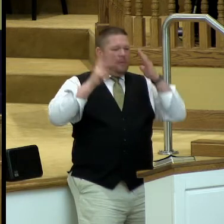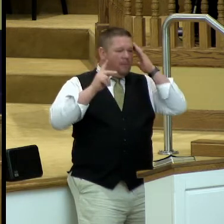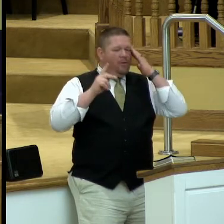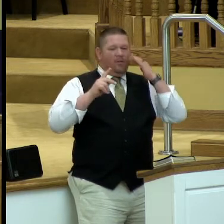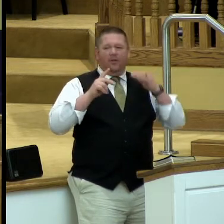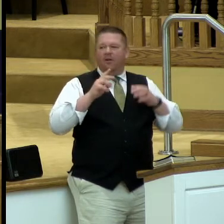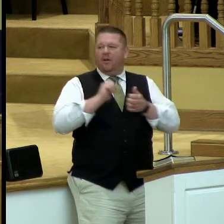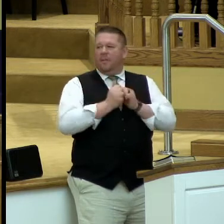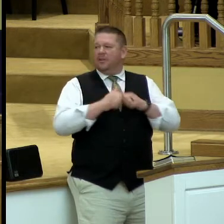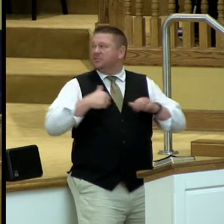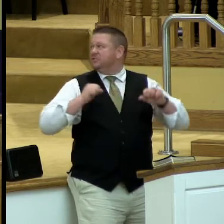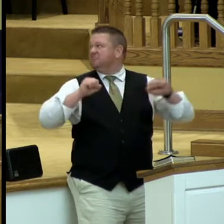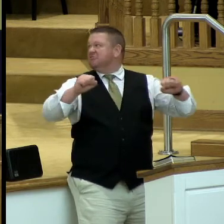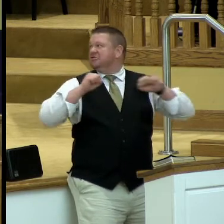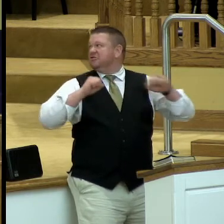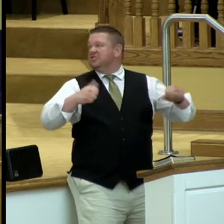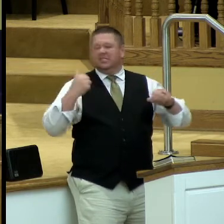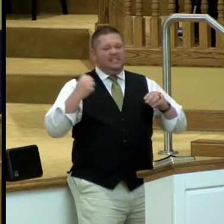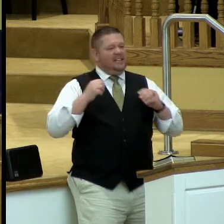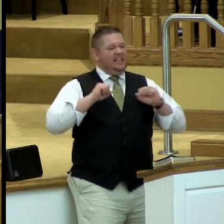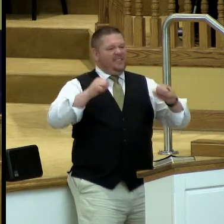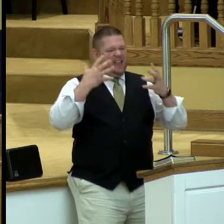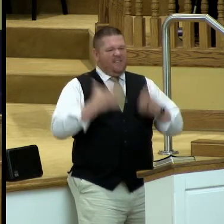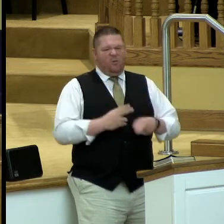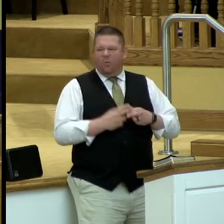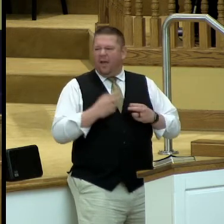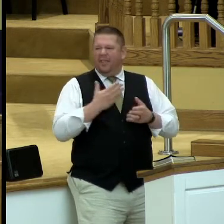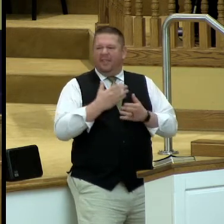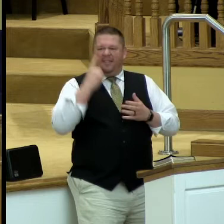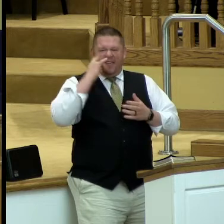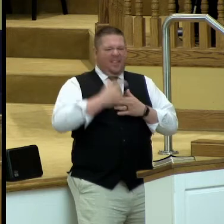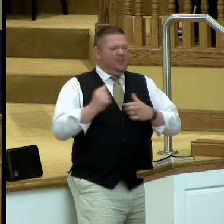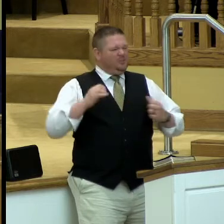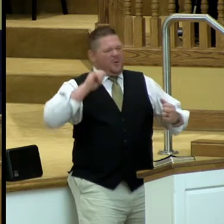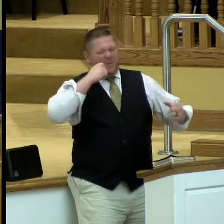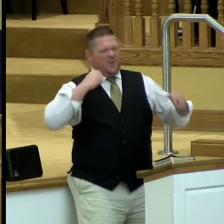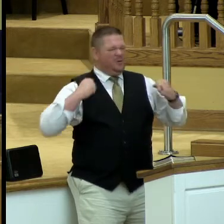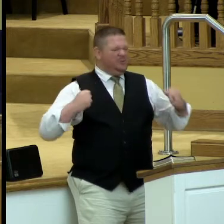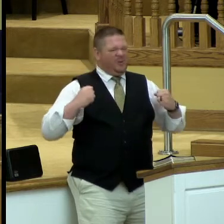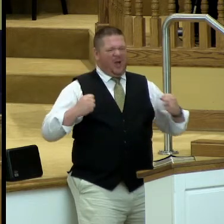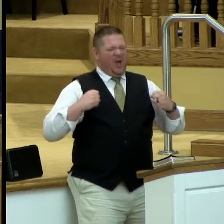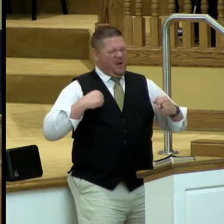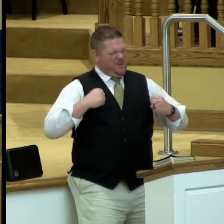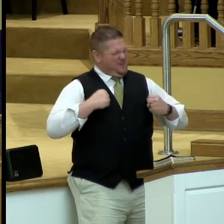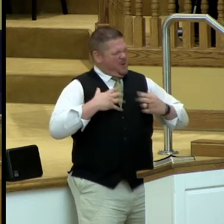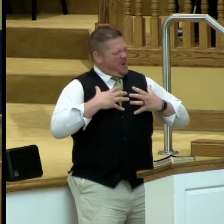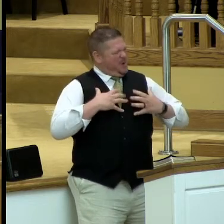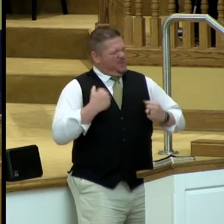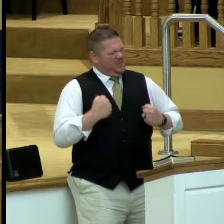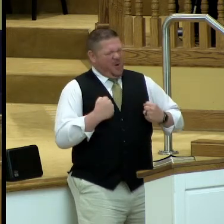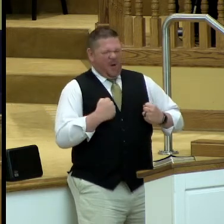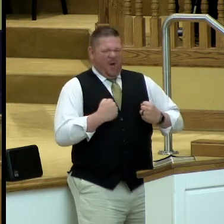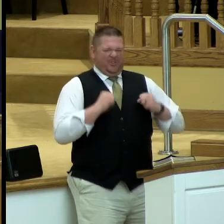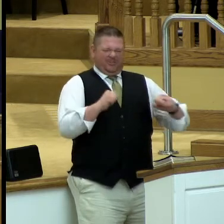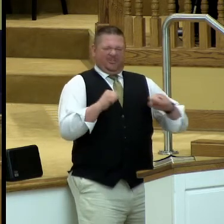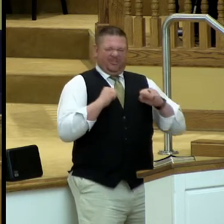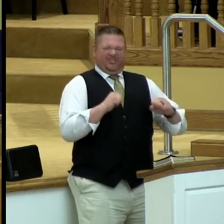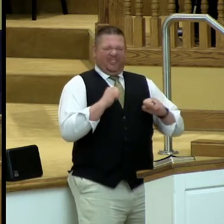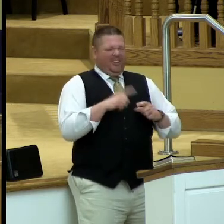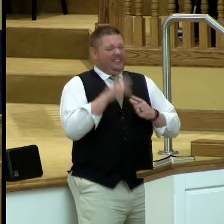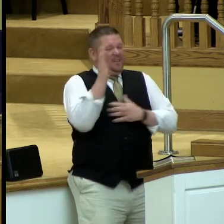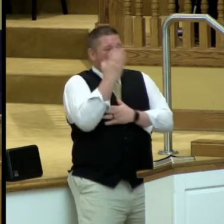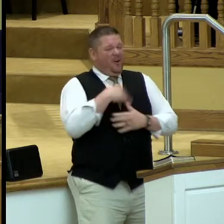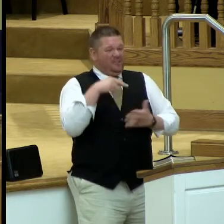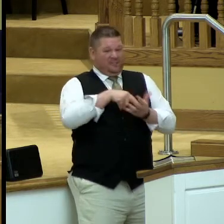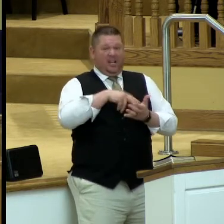100 people at some of the competitions that I get to do, lifting heavy weights, thinking that I'm just so cool. And I'm like, man, nothing beats this. Then